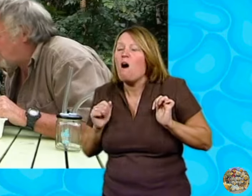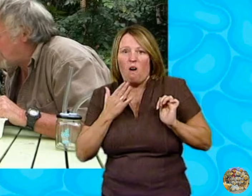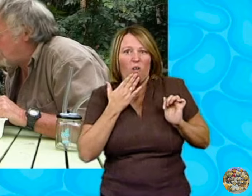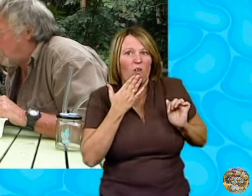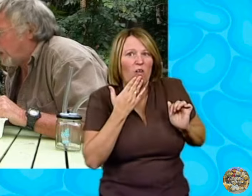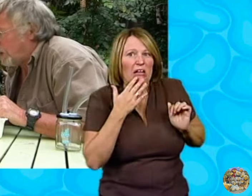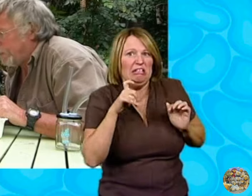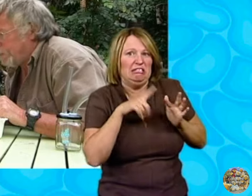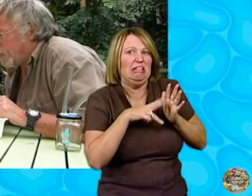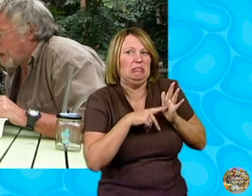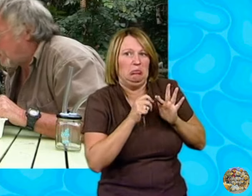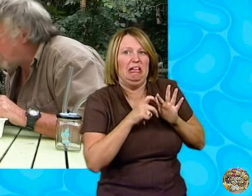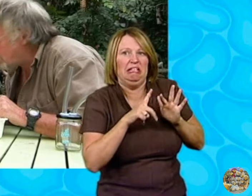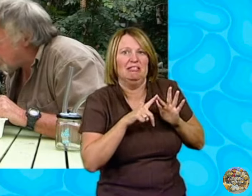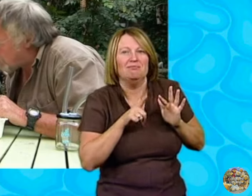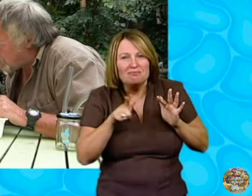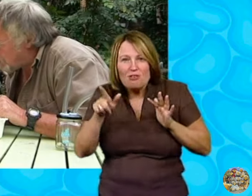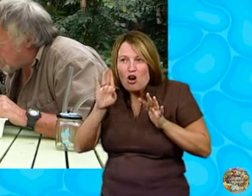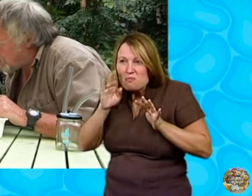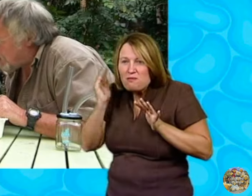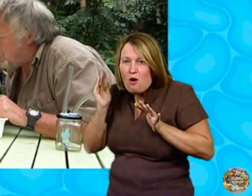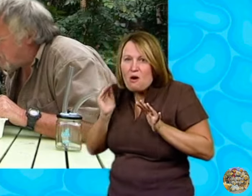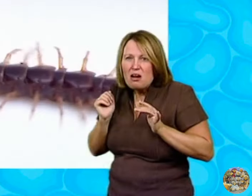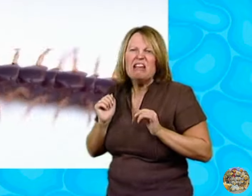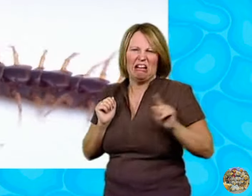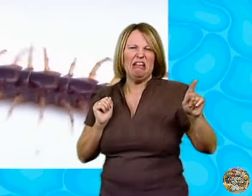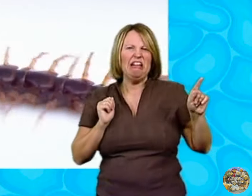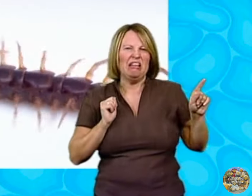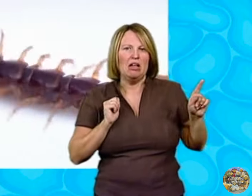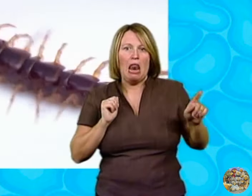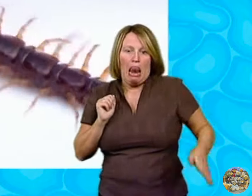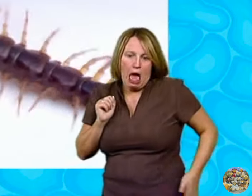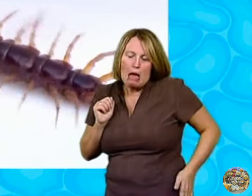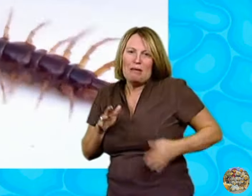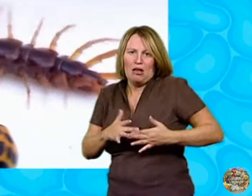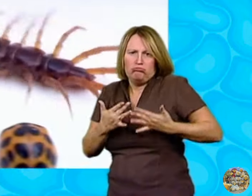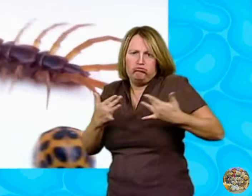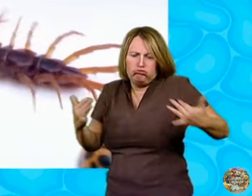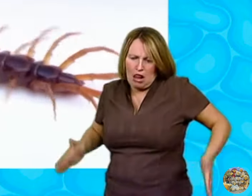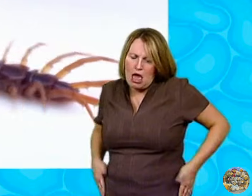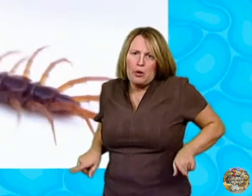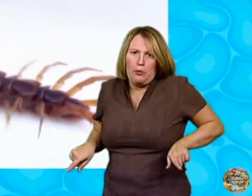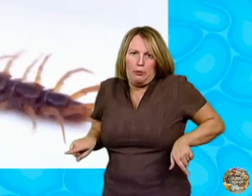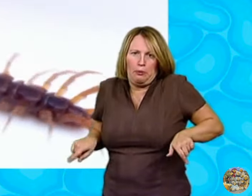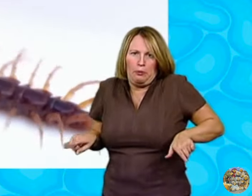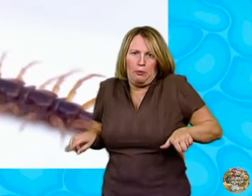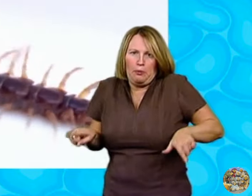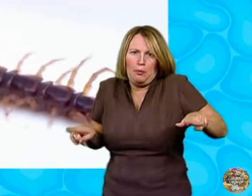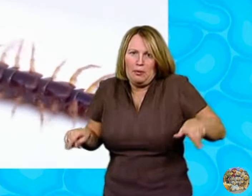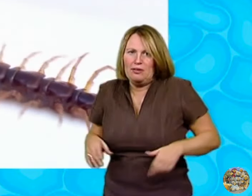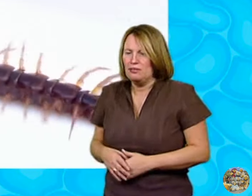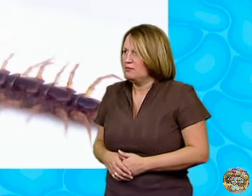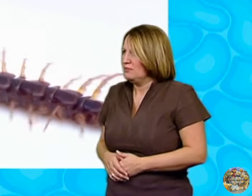It's a centipede. Have you heard of those? Yes, yes. You have. And I think the name means 100